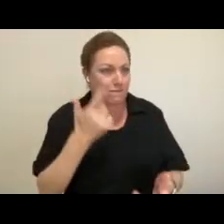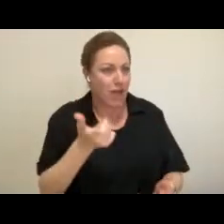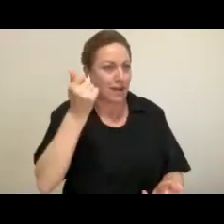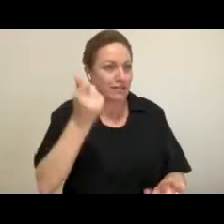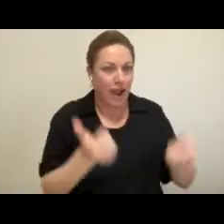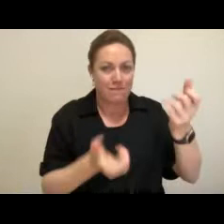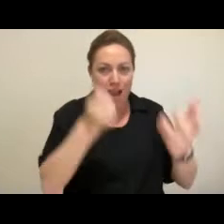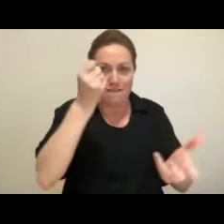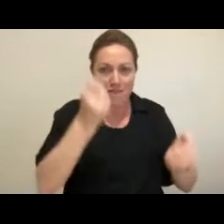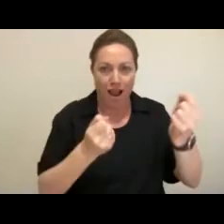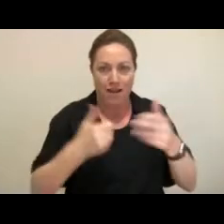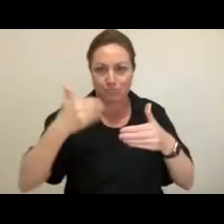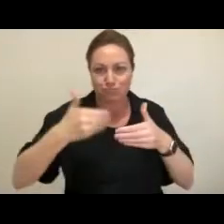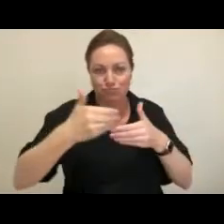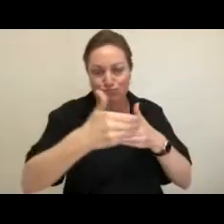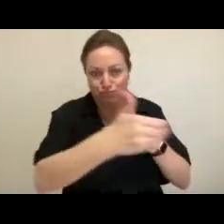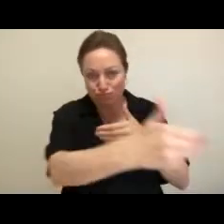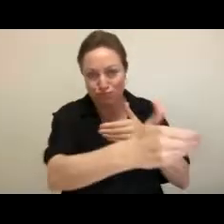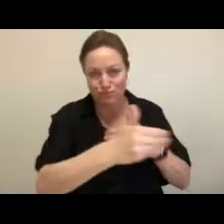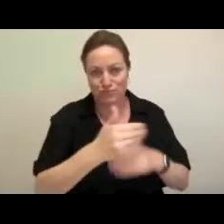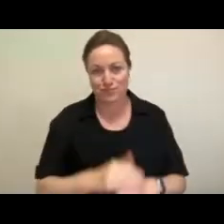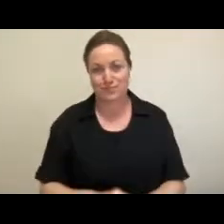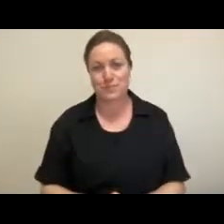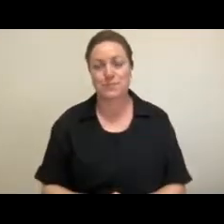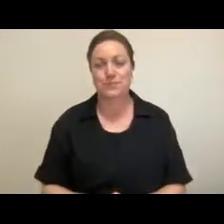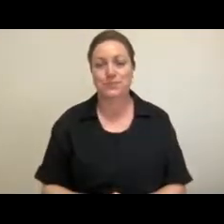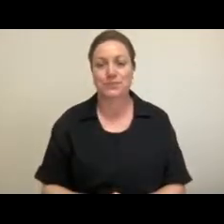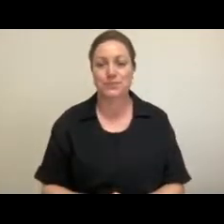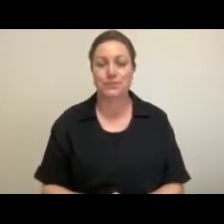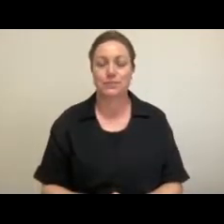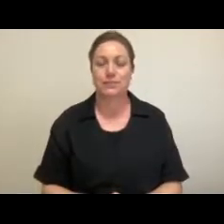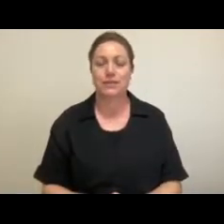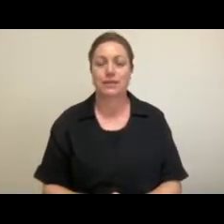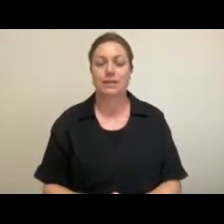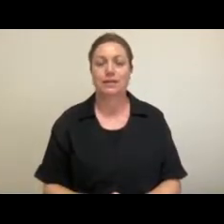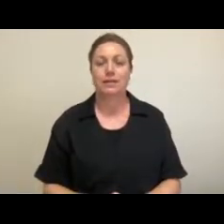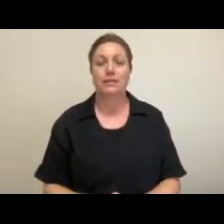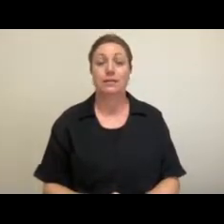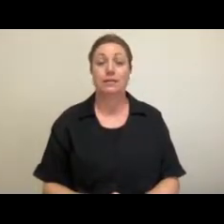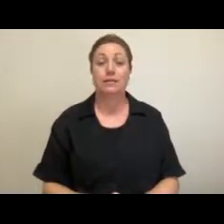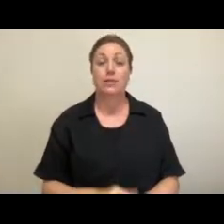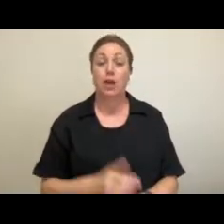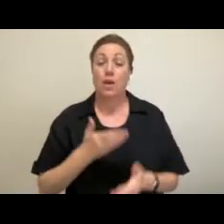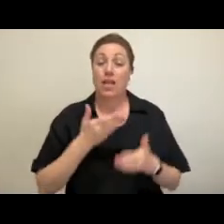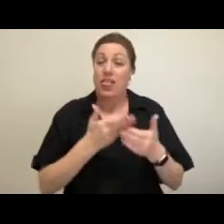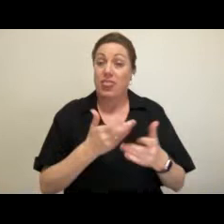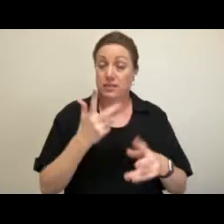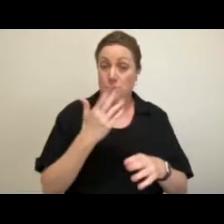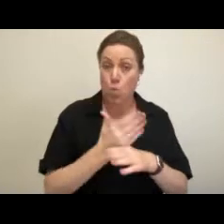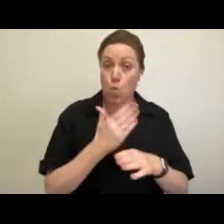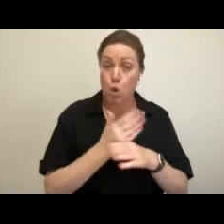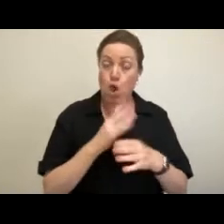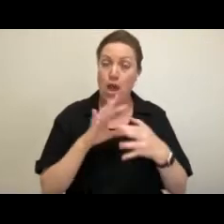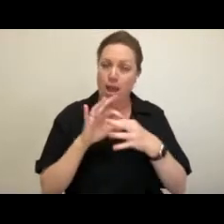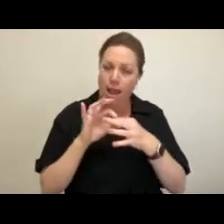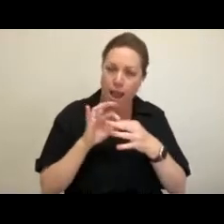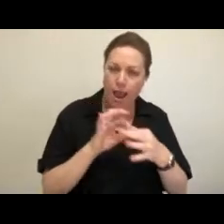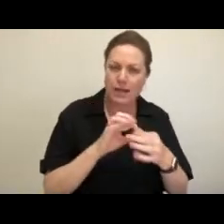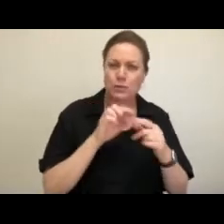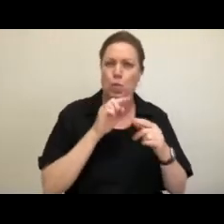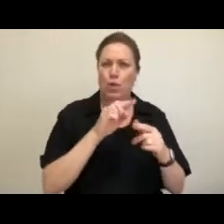So it's the line-wide work both connects with a line narrative, a